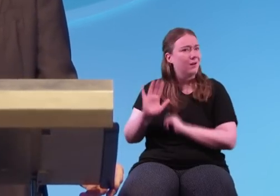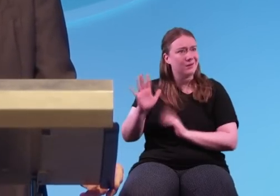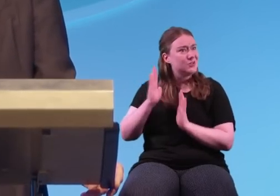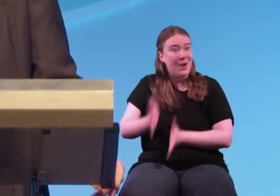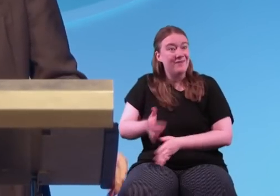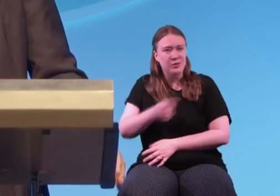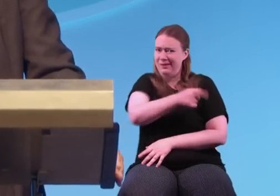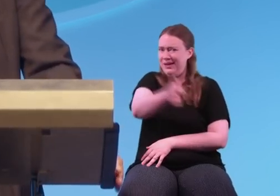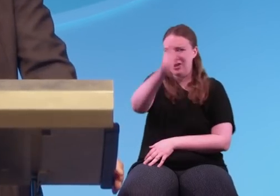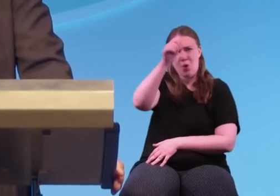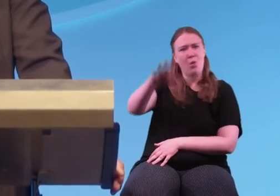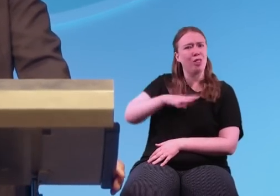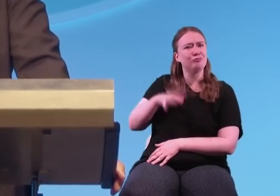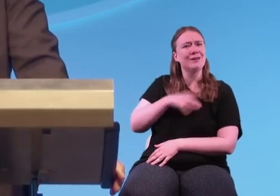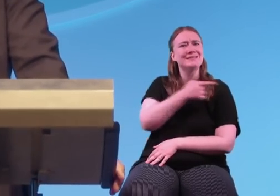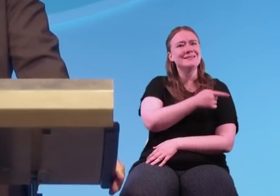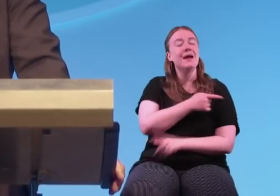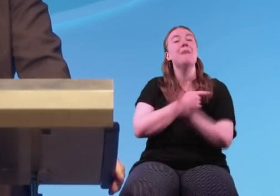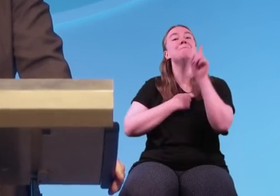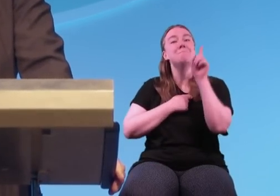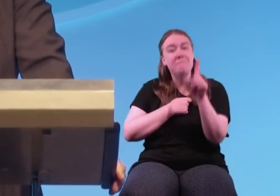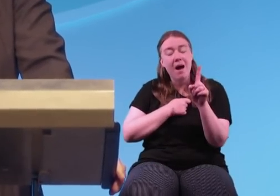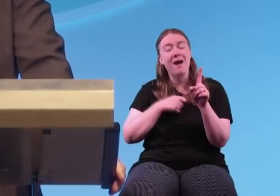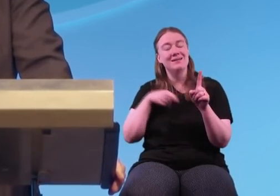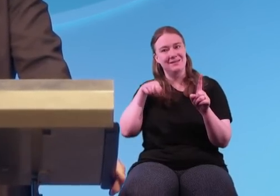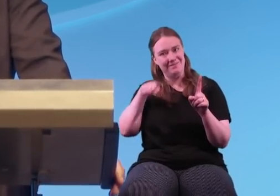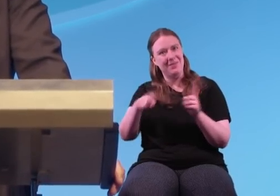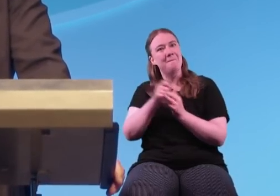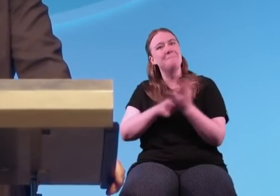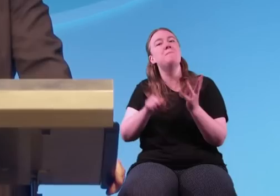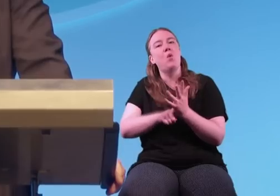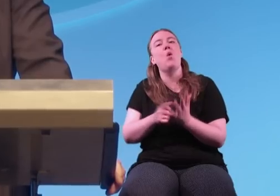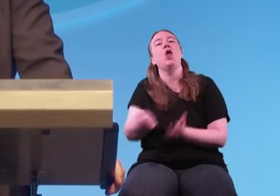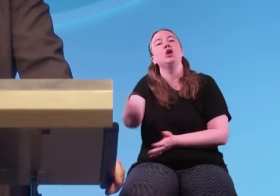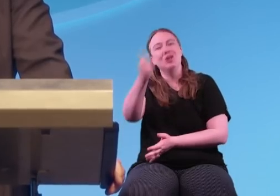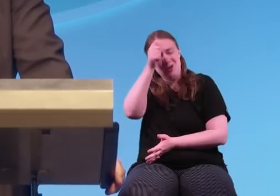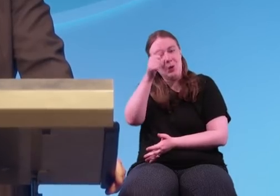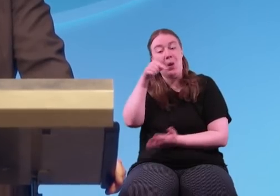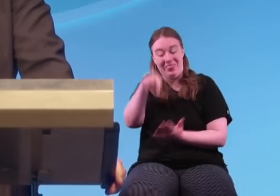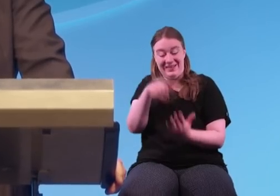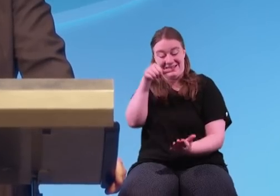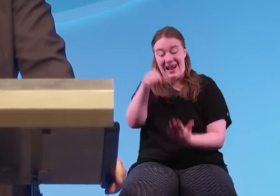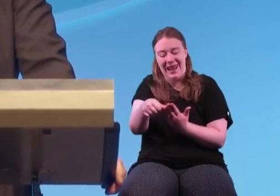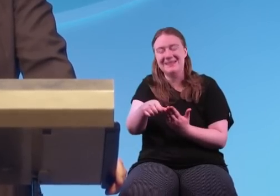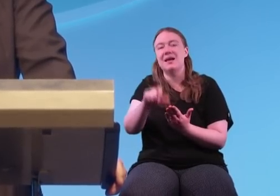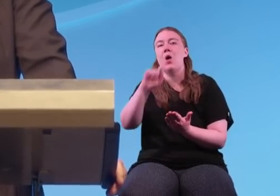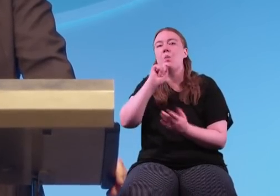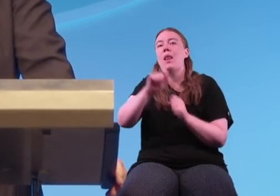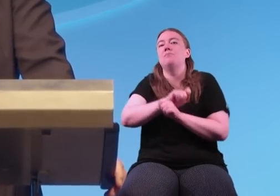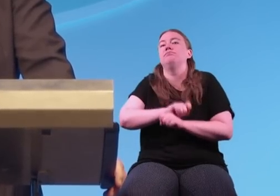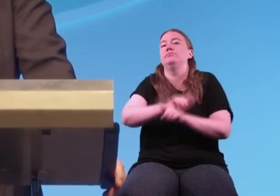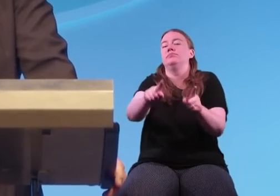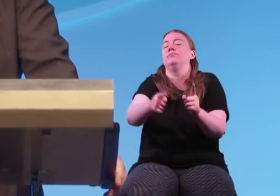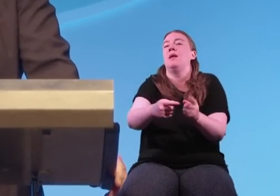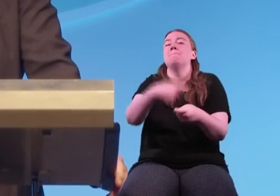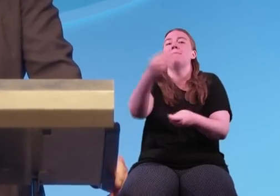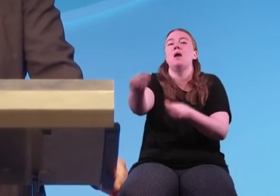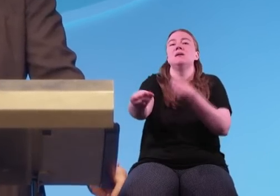was understood to be a letter that would be shared beyond Timothy. Indeed, it would be enjoyed